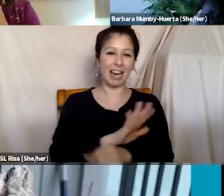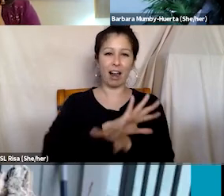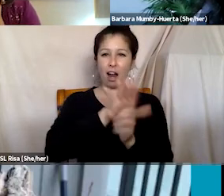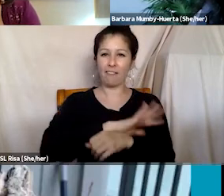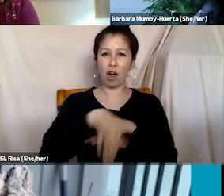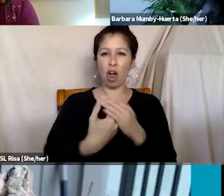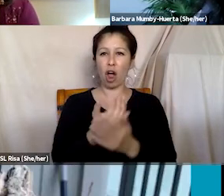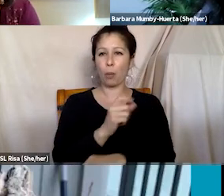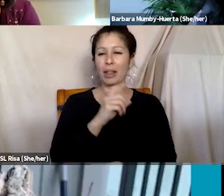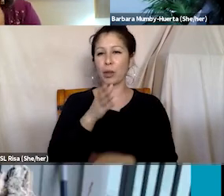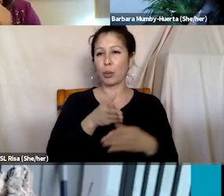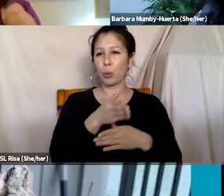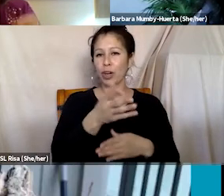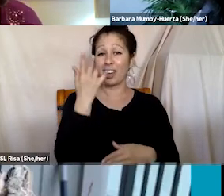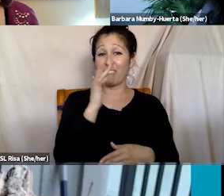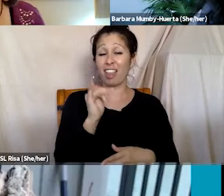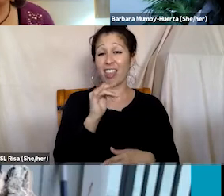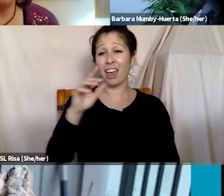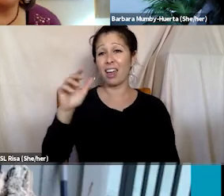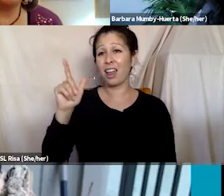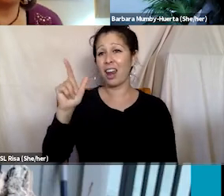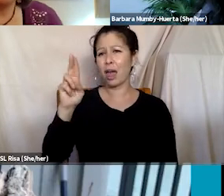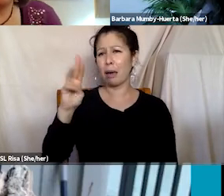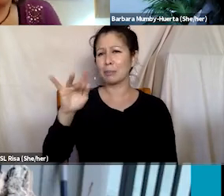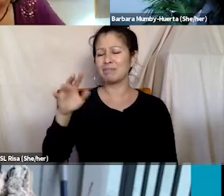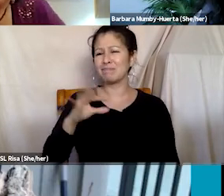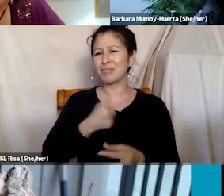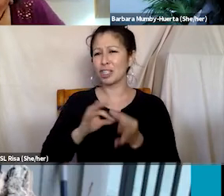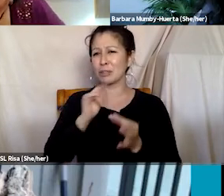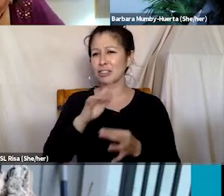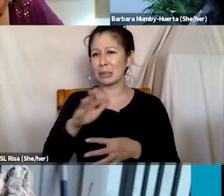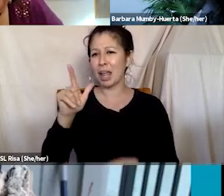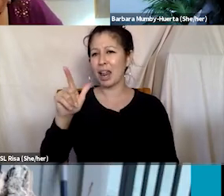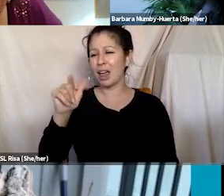it. And it really does look like a Lumbee cabin. Next slide.